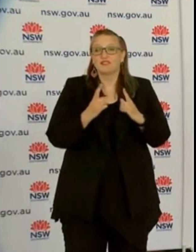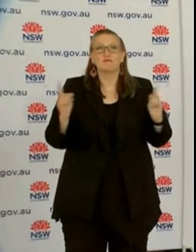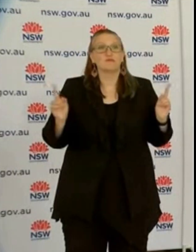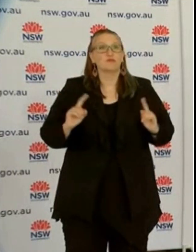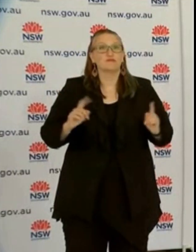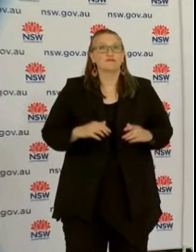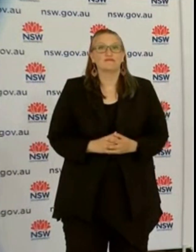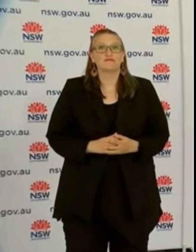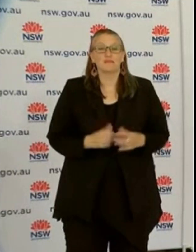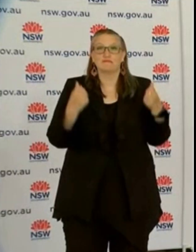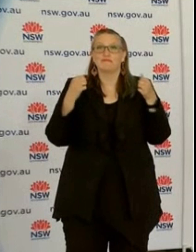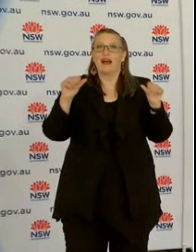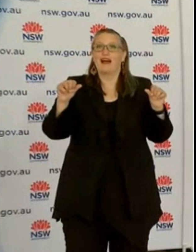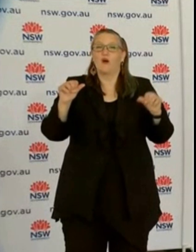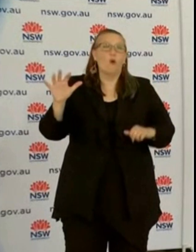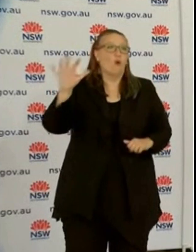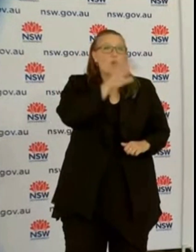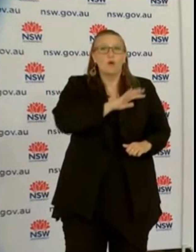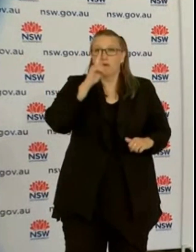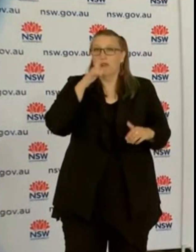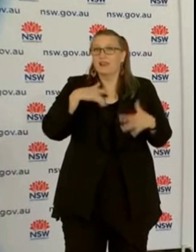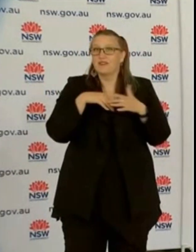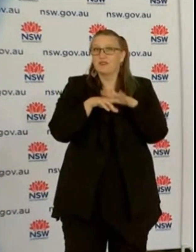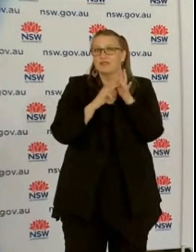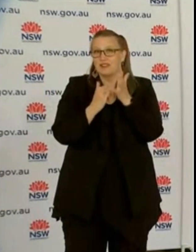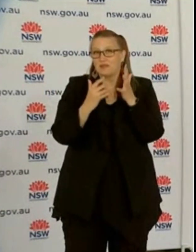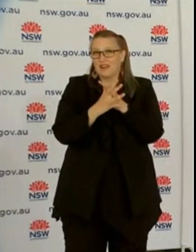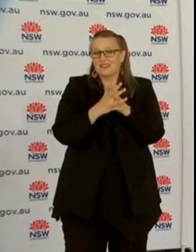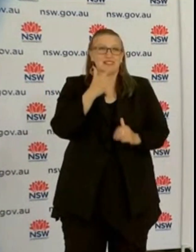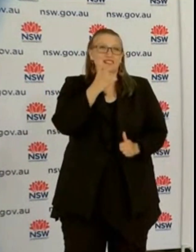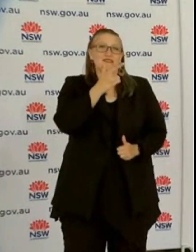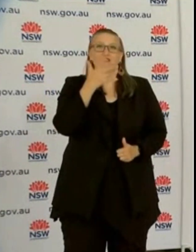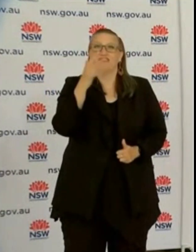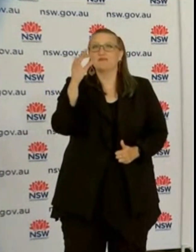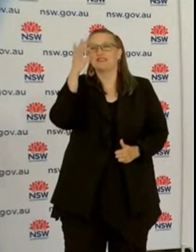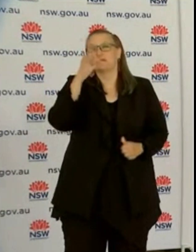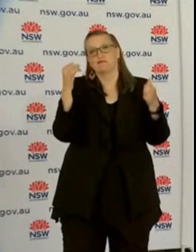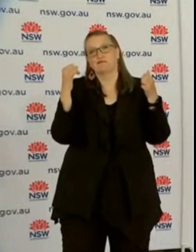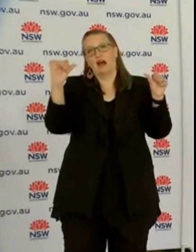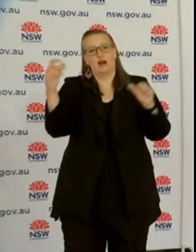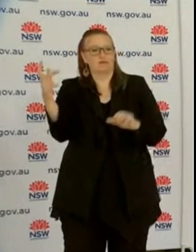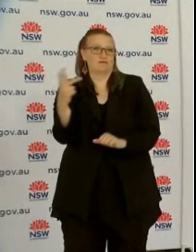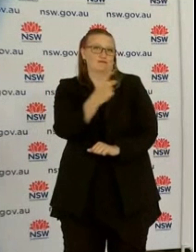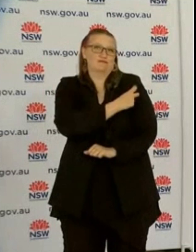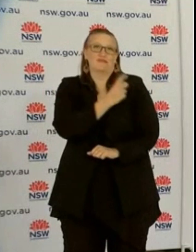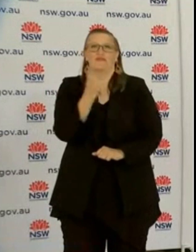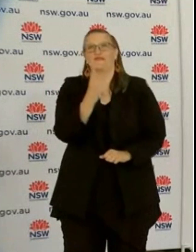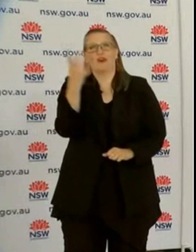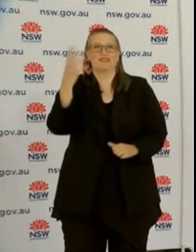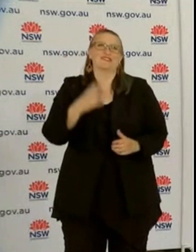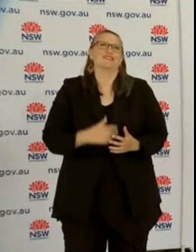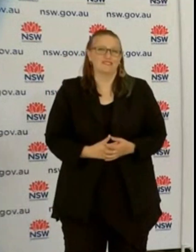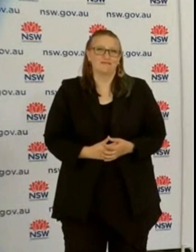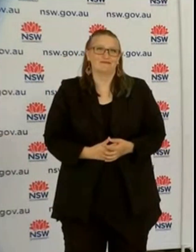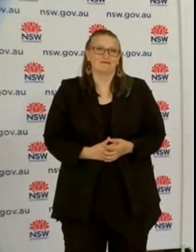have at least the first dose of vaccine, and we will all rest easy once we get to at least 80% first dose, knowing